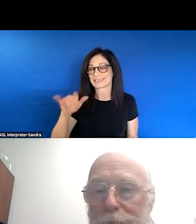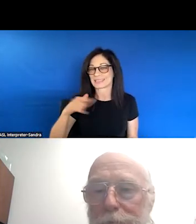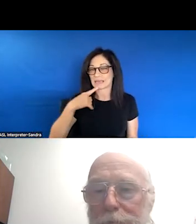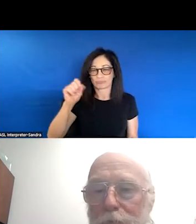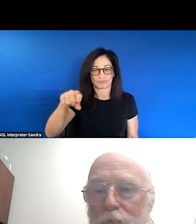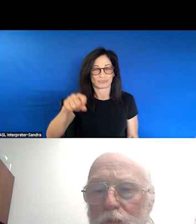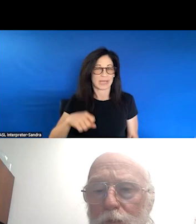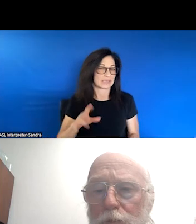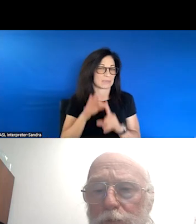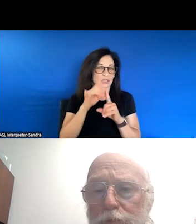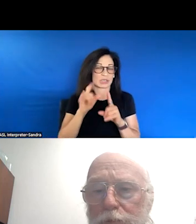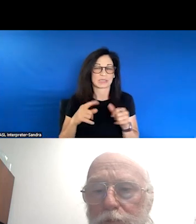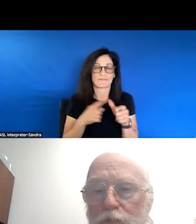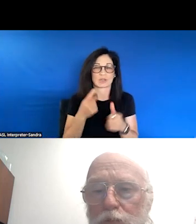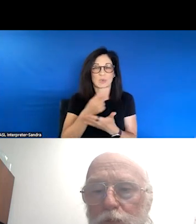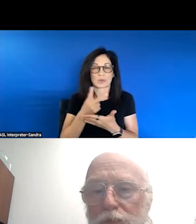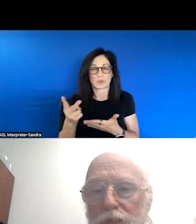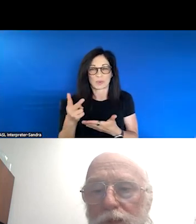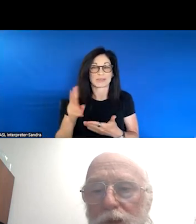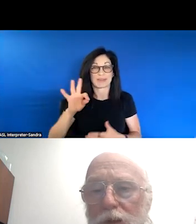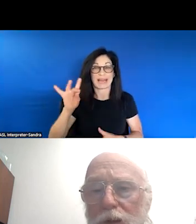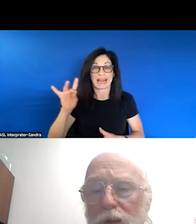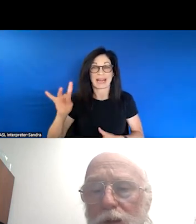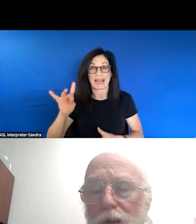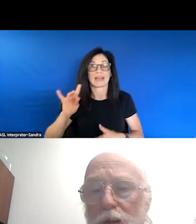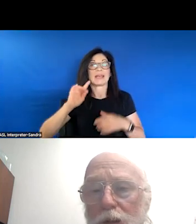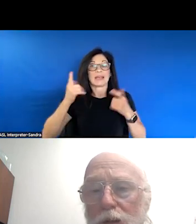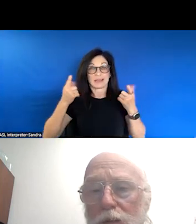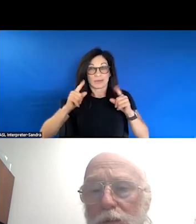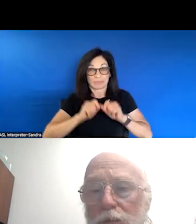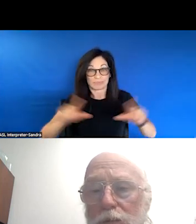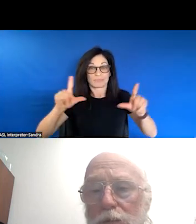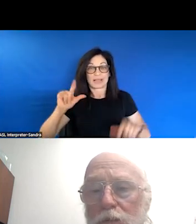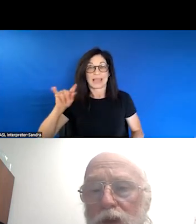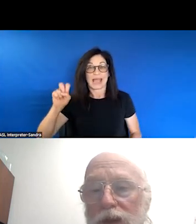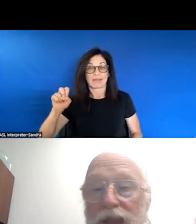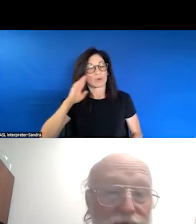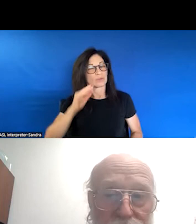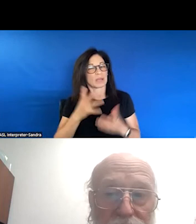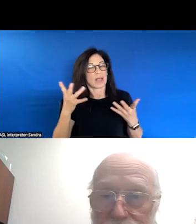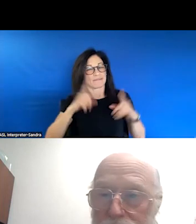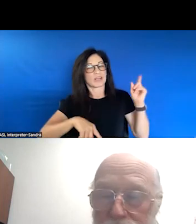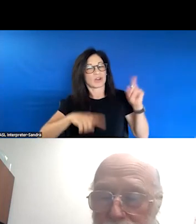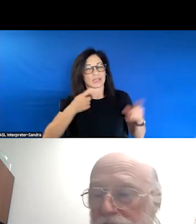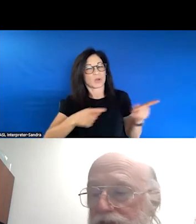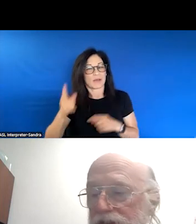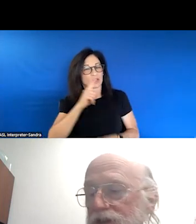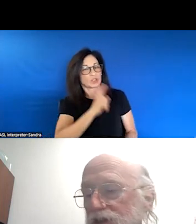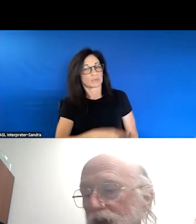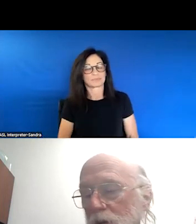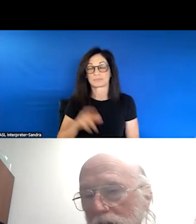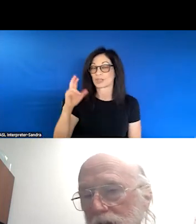weeks here of 988 going live, we know there's going to be lots of variation for sure. Yes,